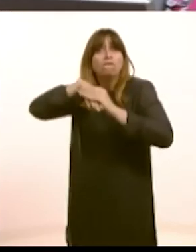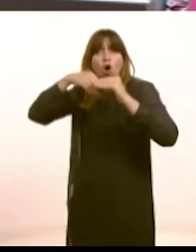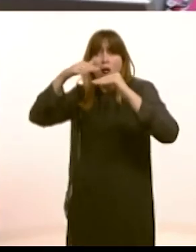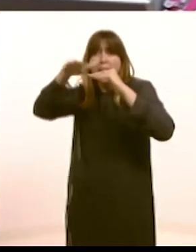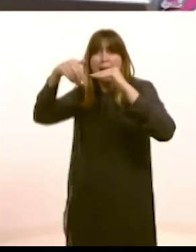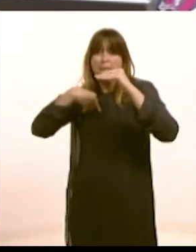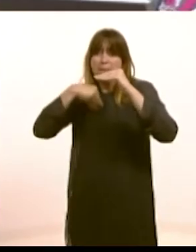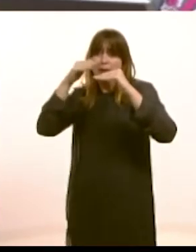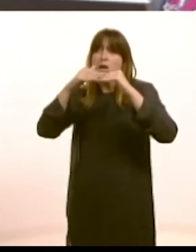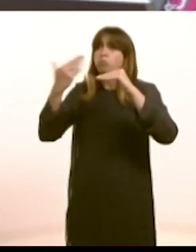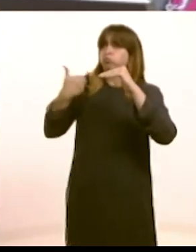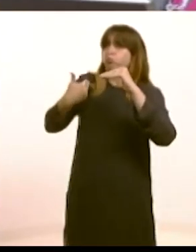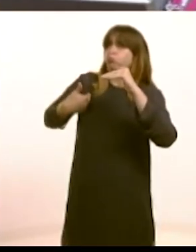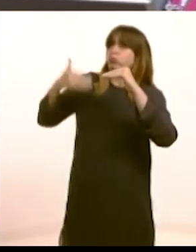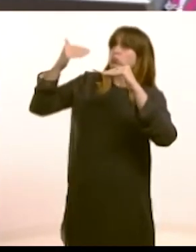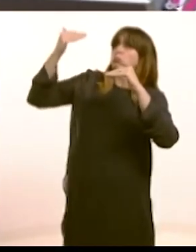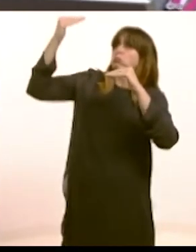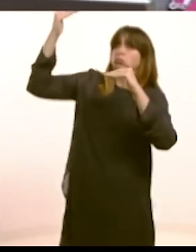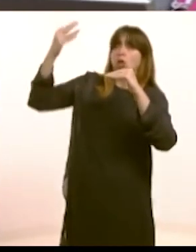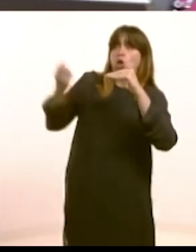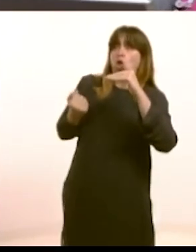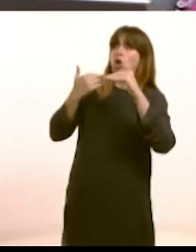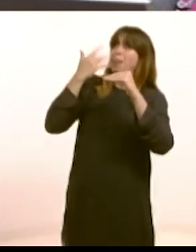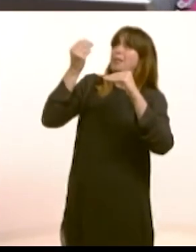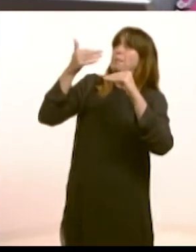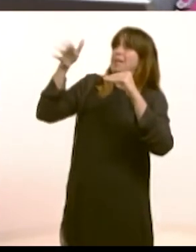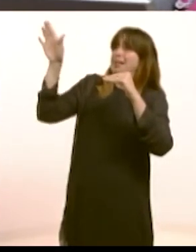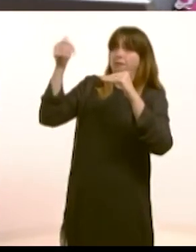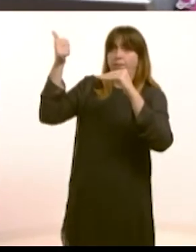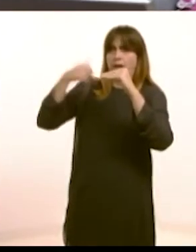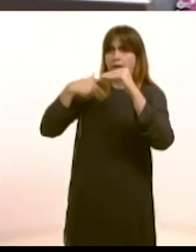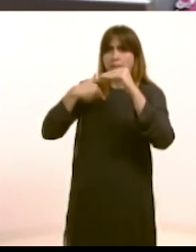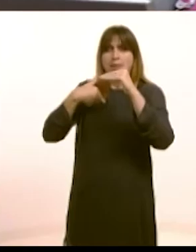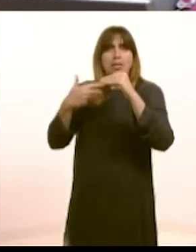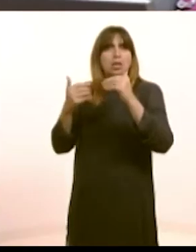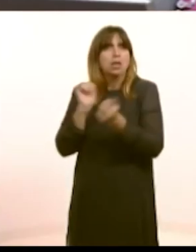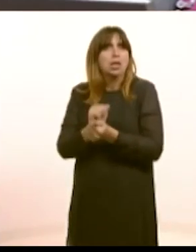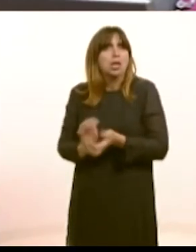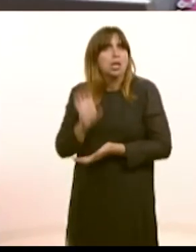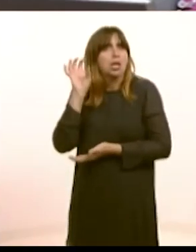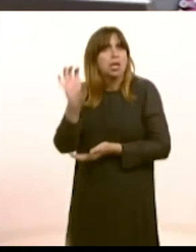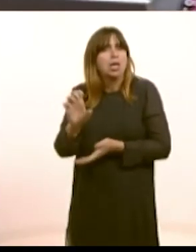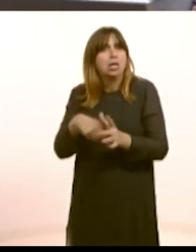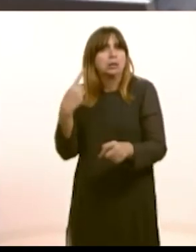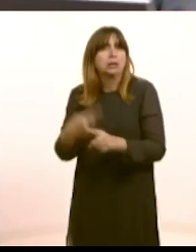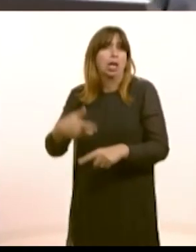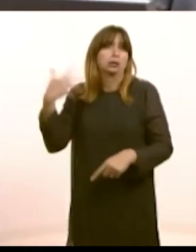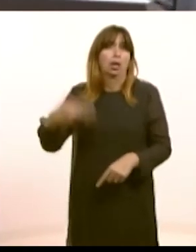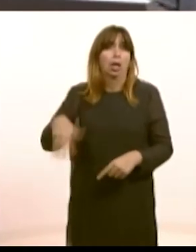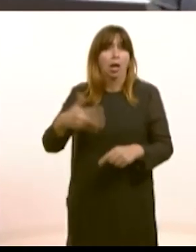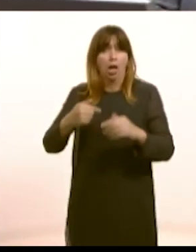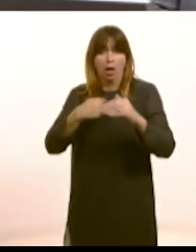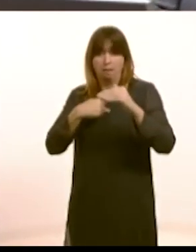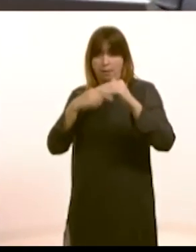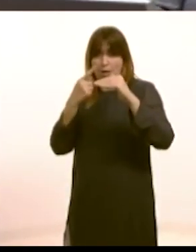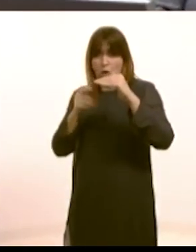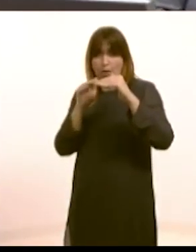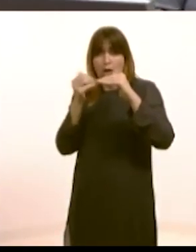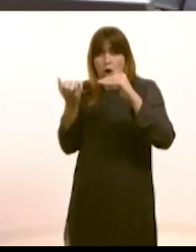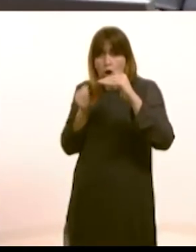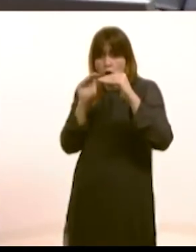smaller, cheaper premises, then these properties, they are stuck with huge rates bills. What plan does your